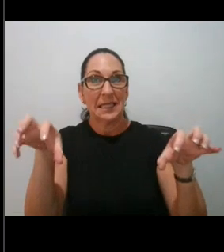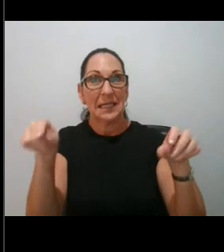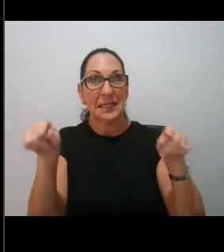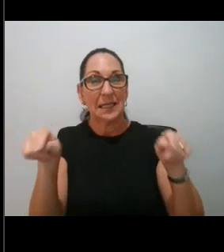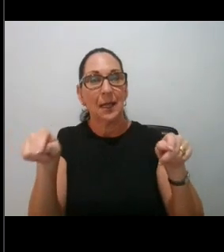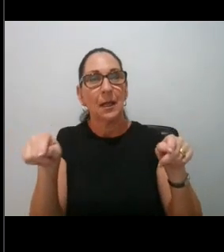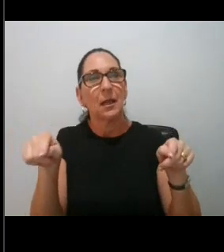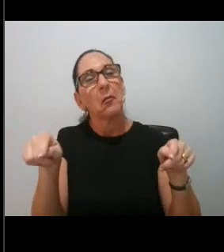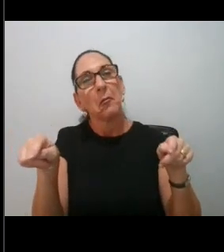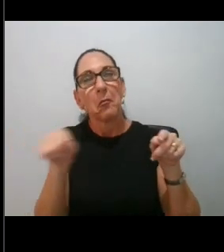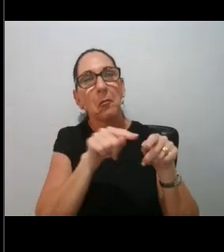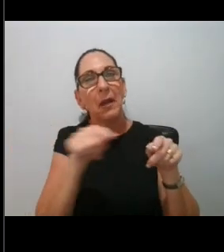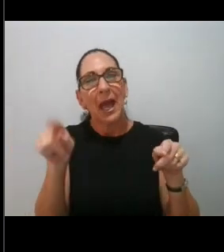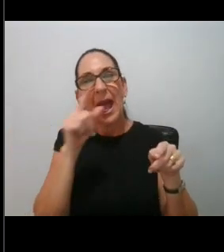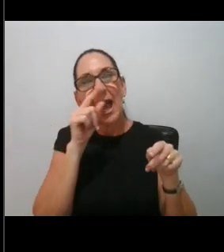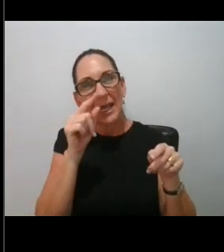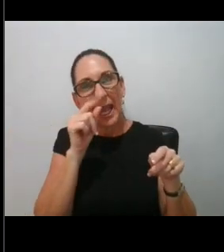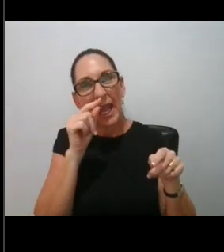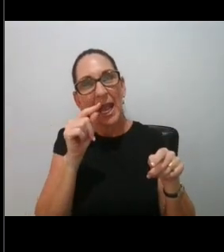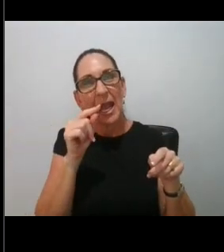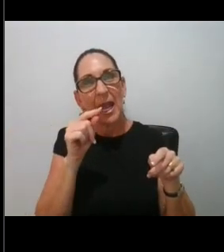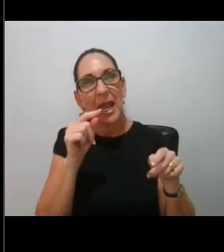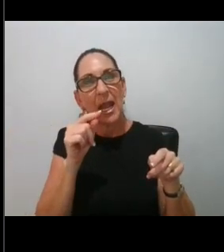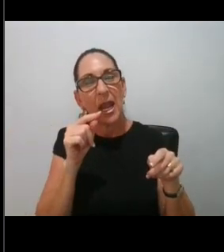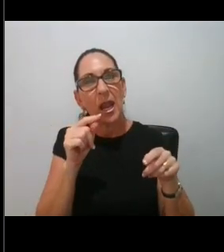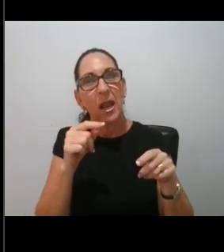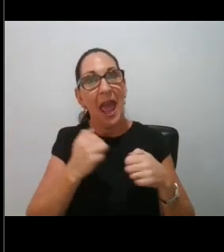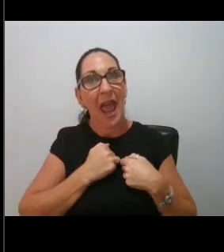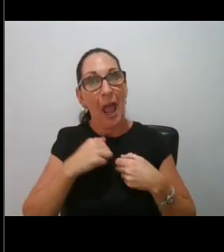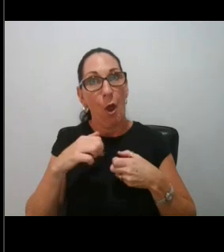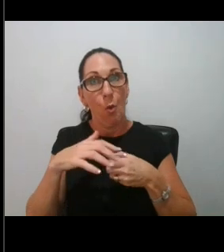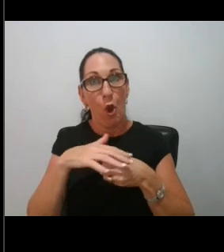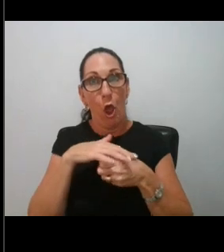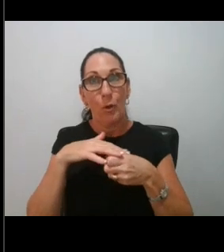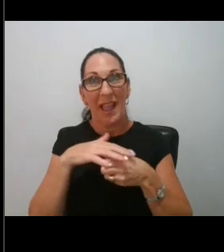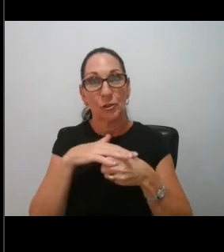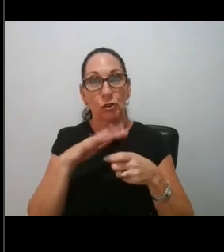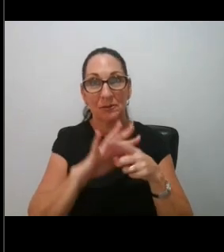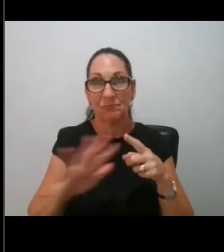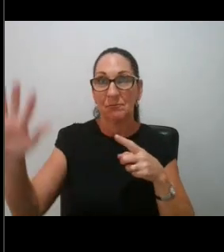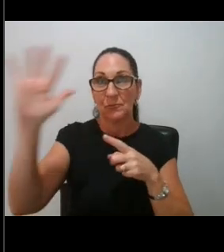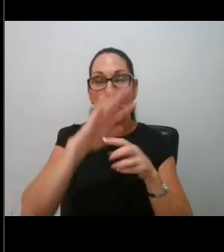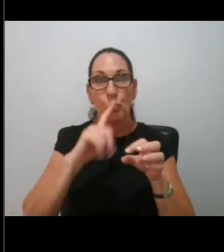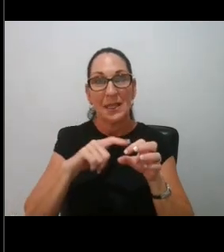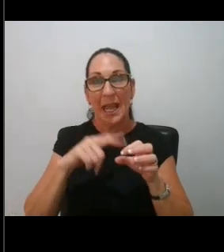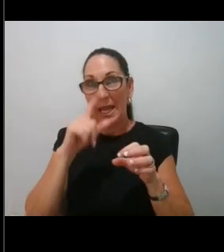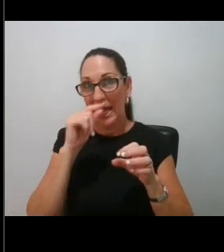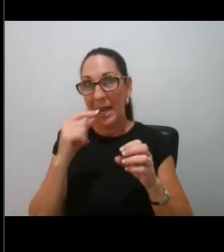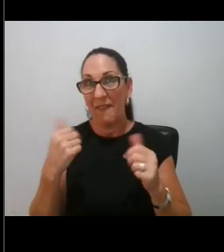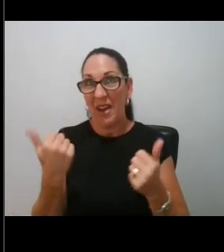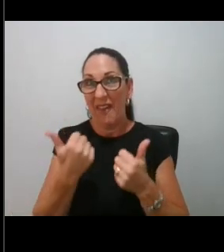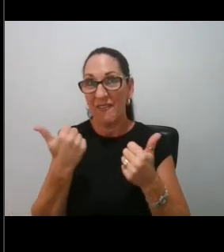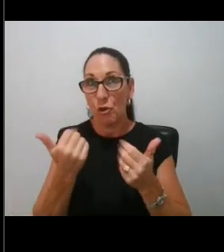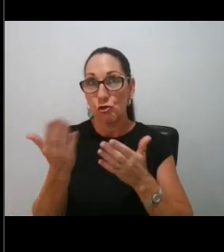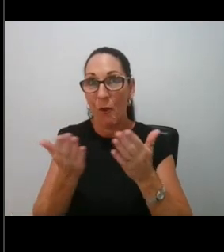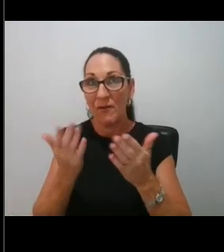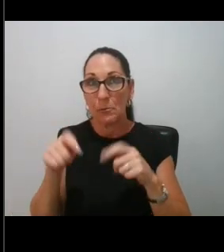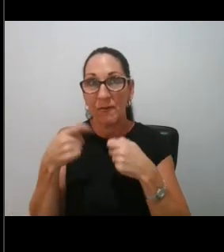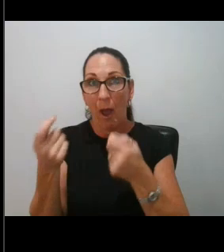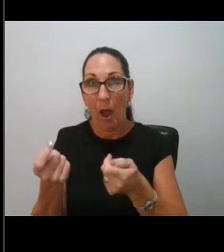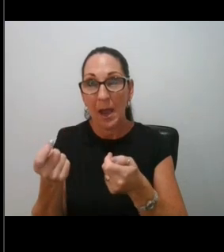reasonably serviced from one of our locations across the state, and importantly, that all parties